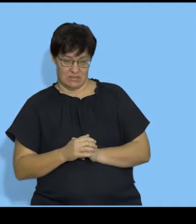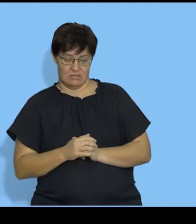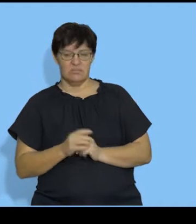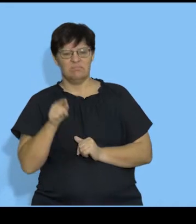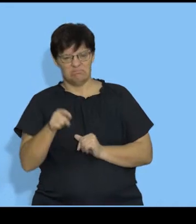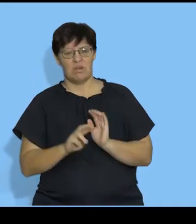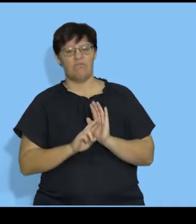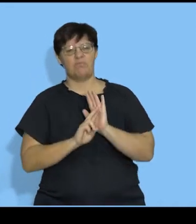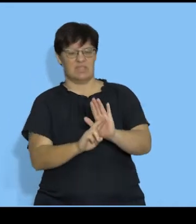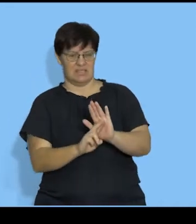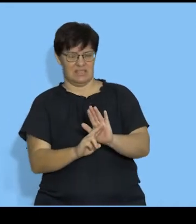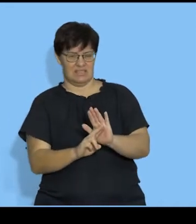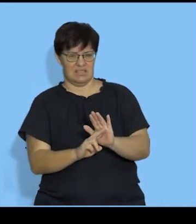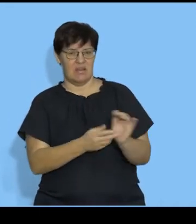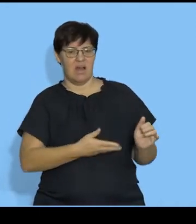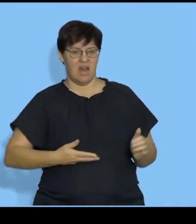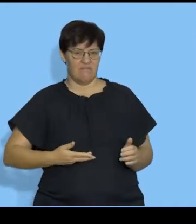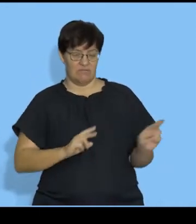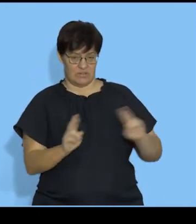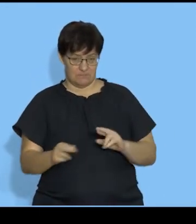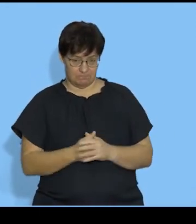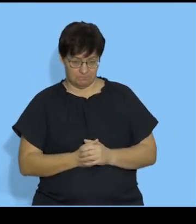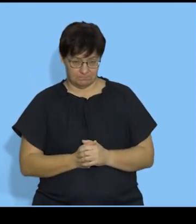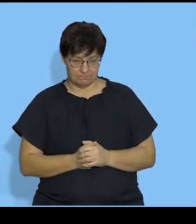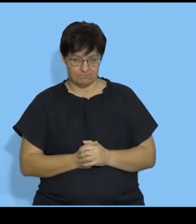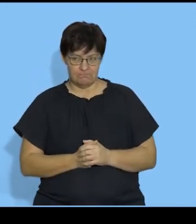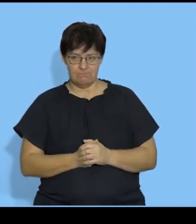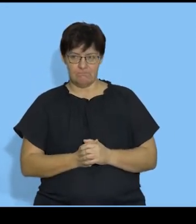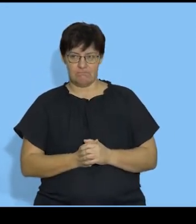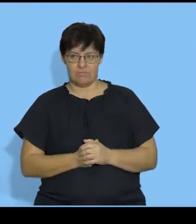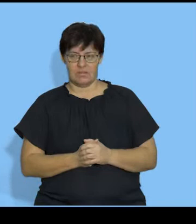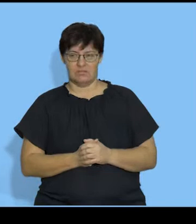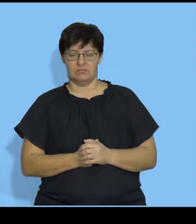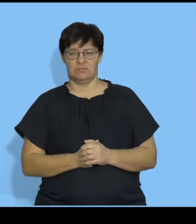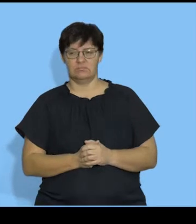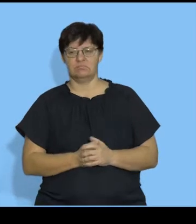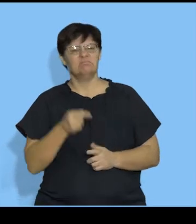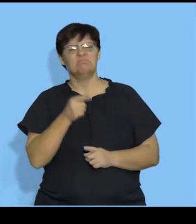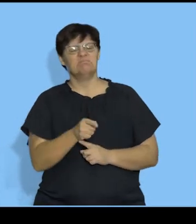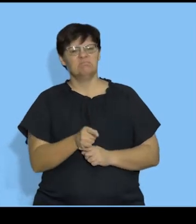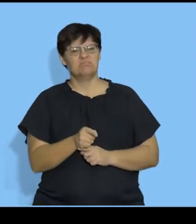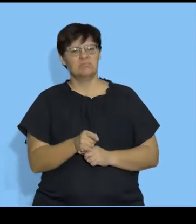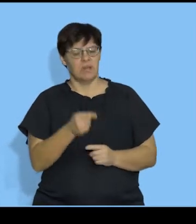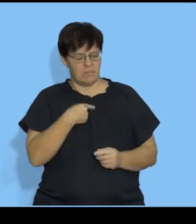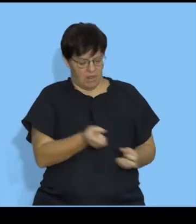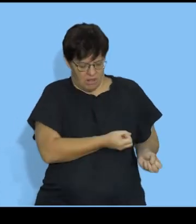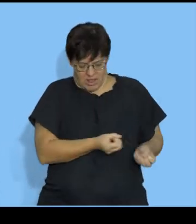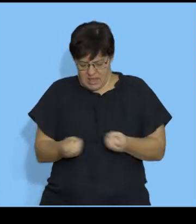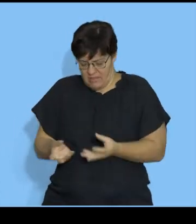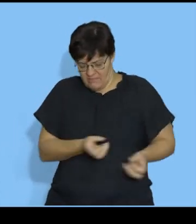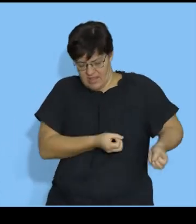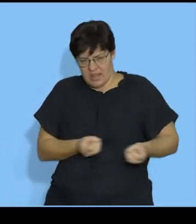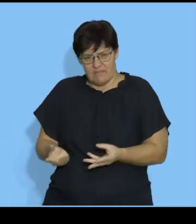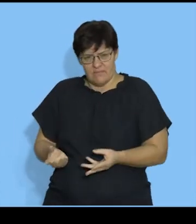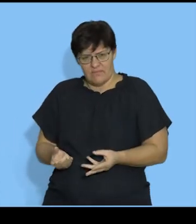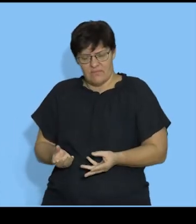the oxidation half reaction, right? Okay. Now, what effect does the donation of electrons have on the